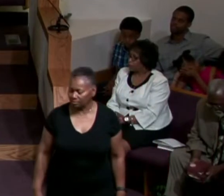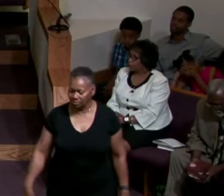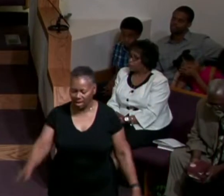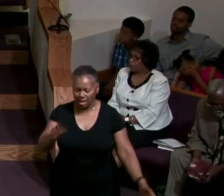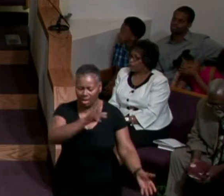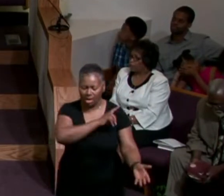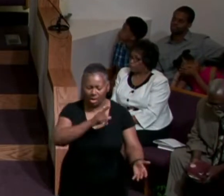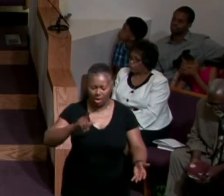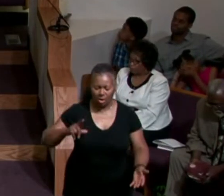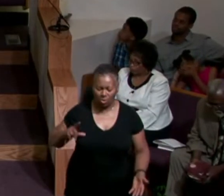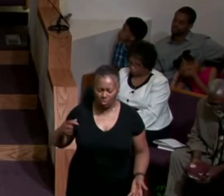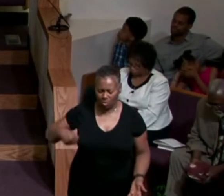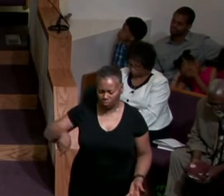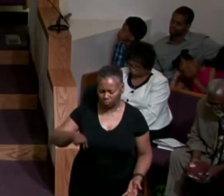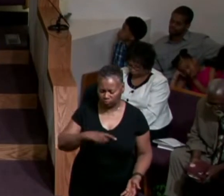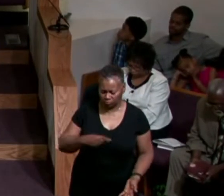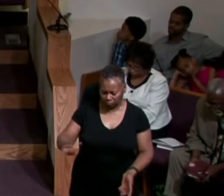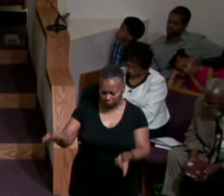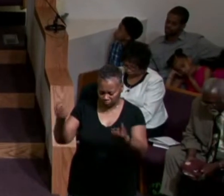We come now